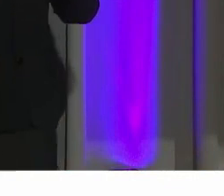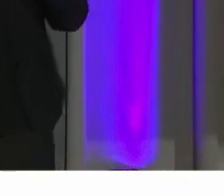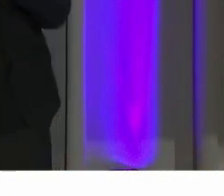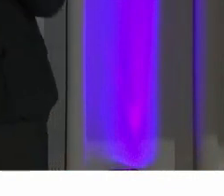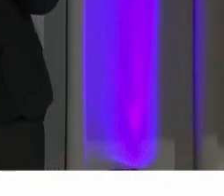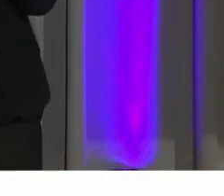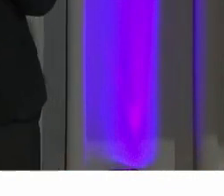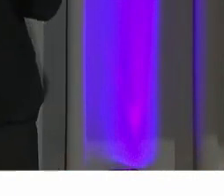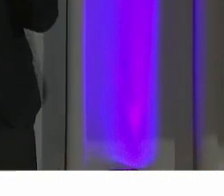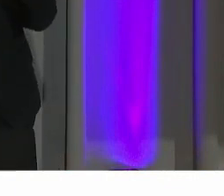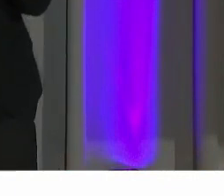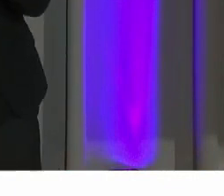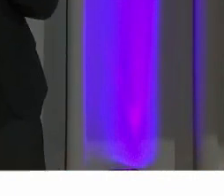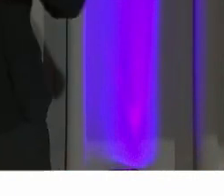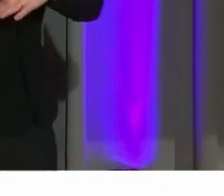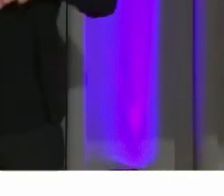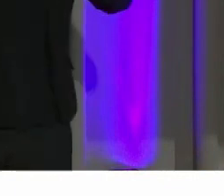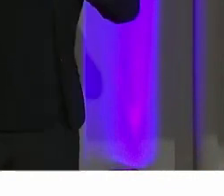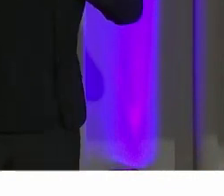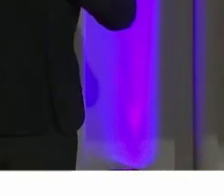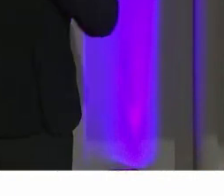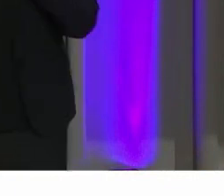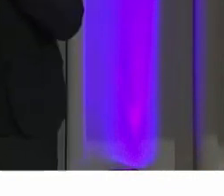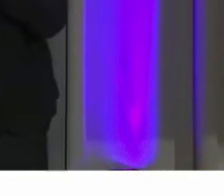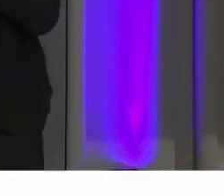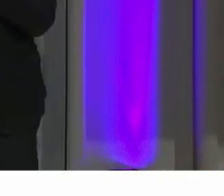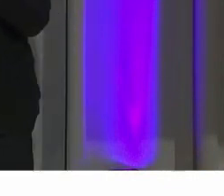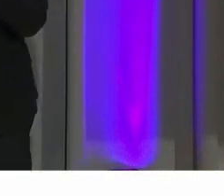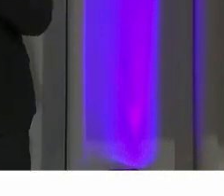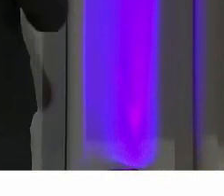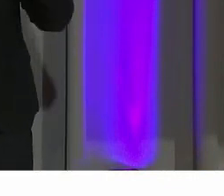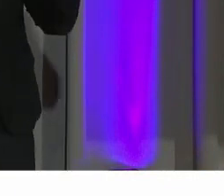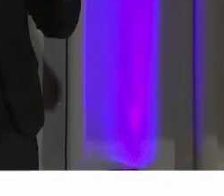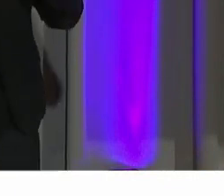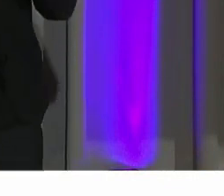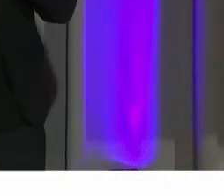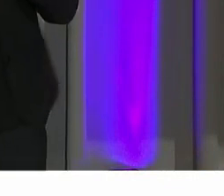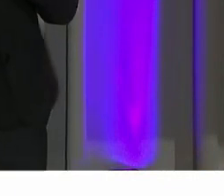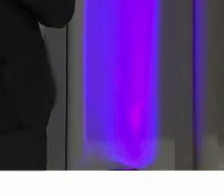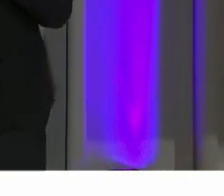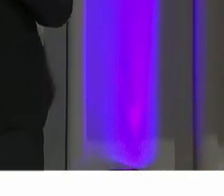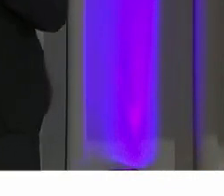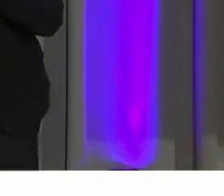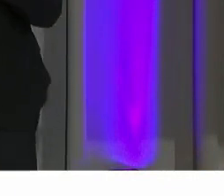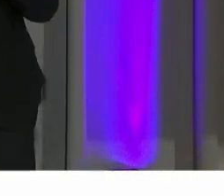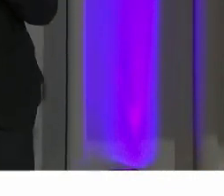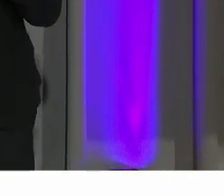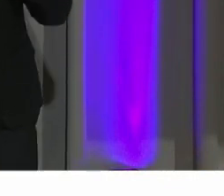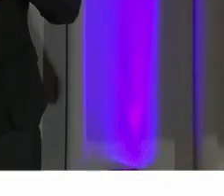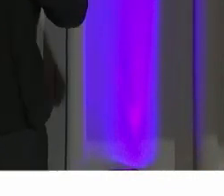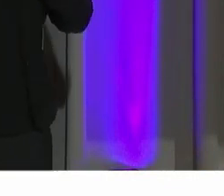about the marriage between heritage and an inclusive experience.